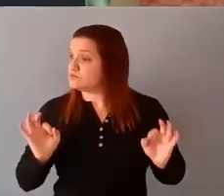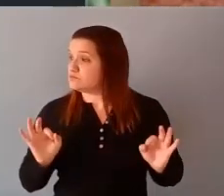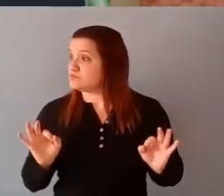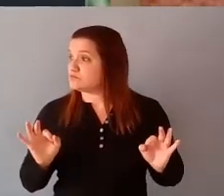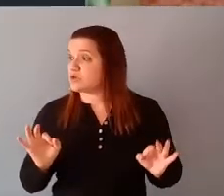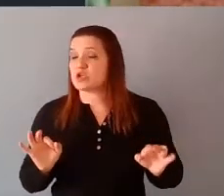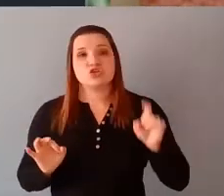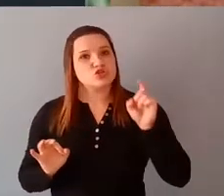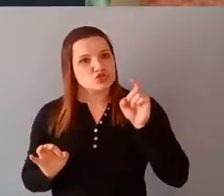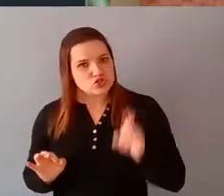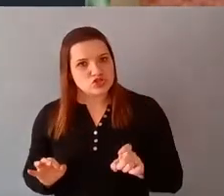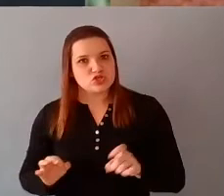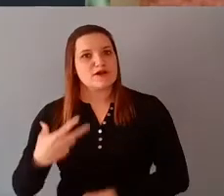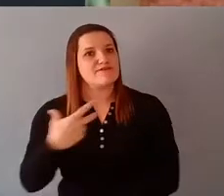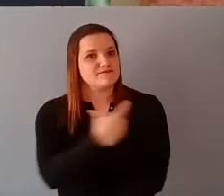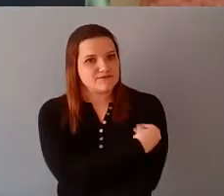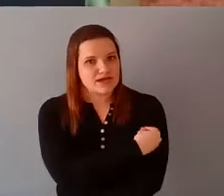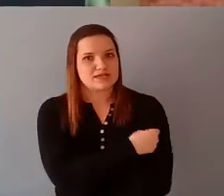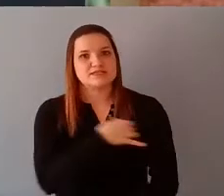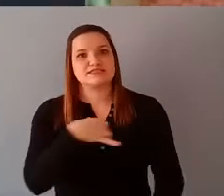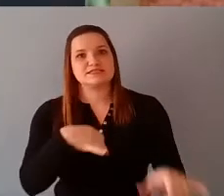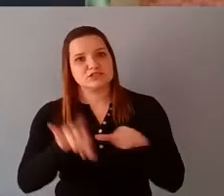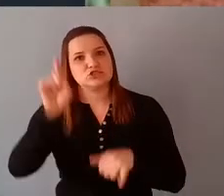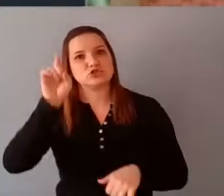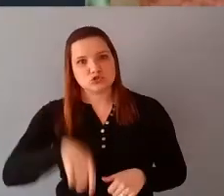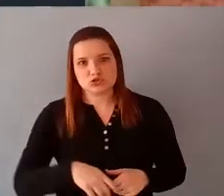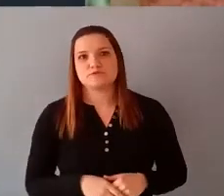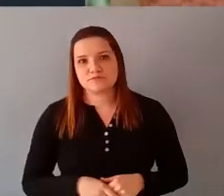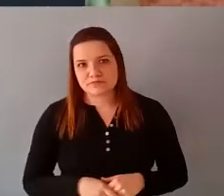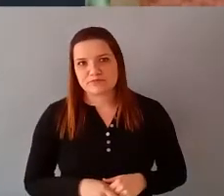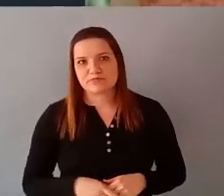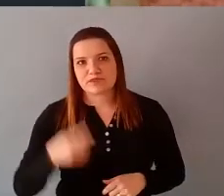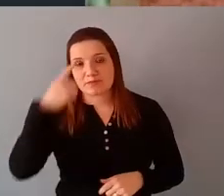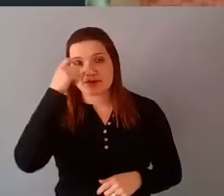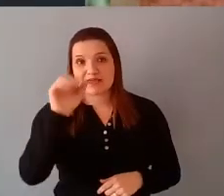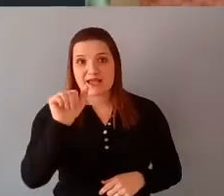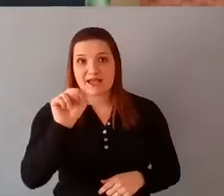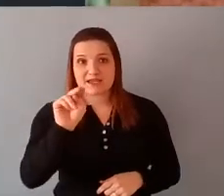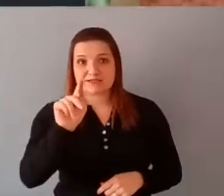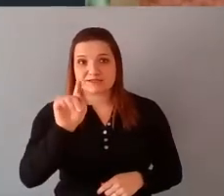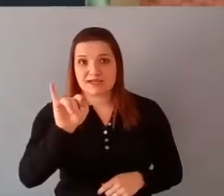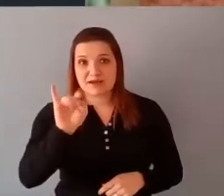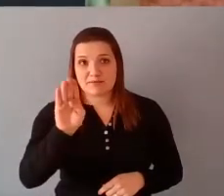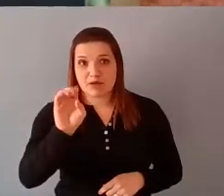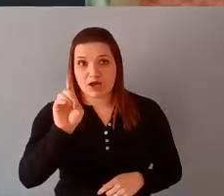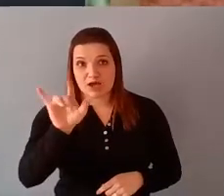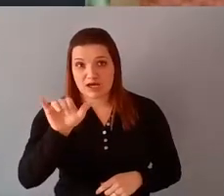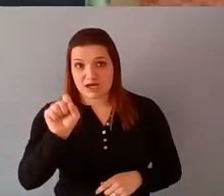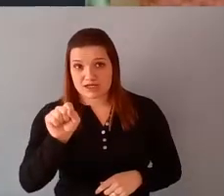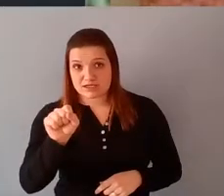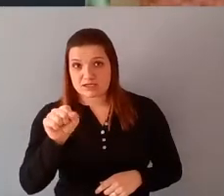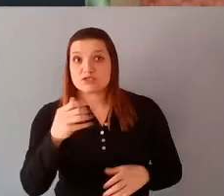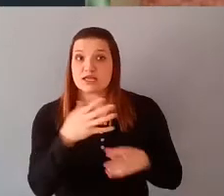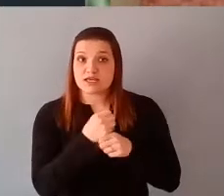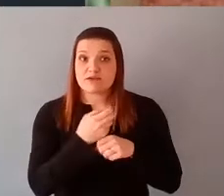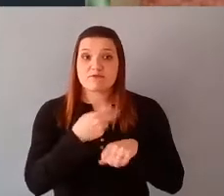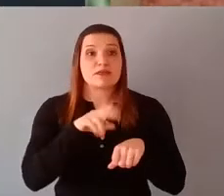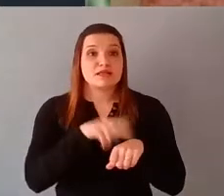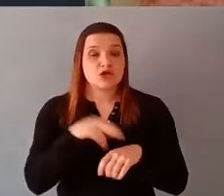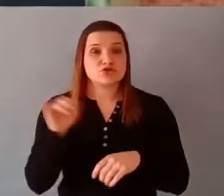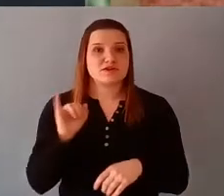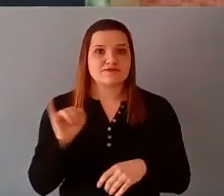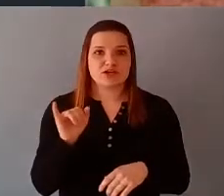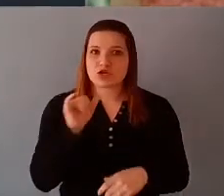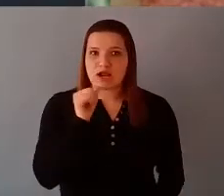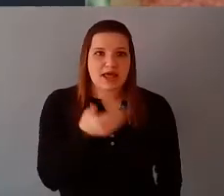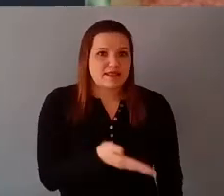should get vaccinated as well, because the antibodies they might have developed from the natural infection may no longer